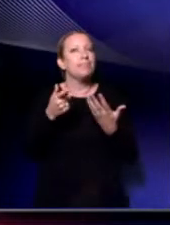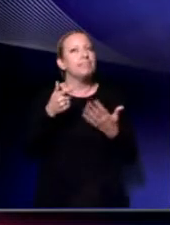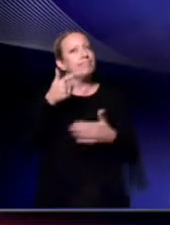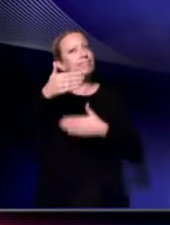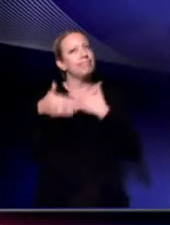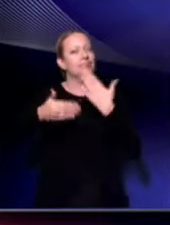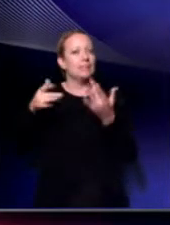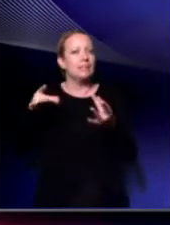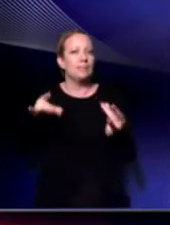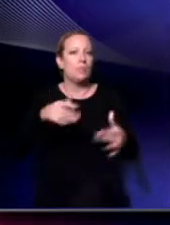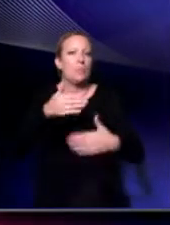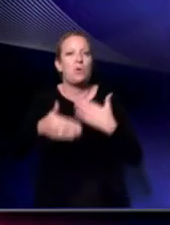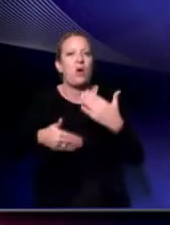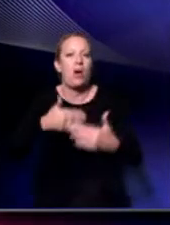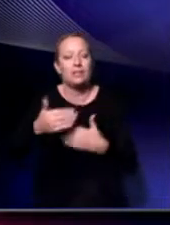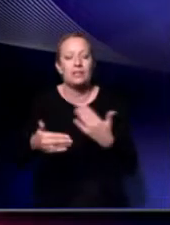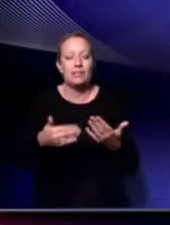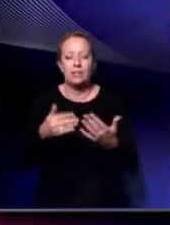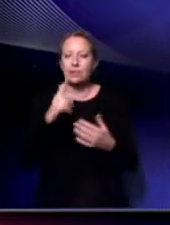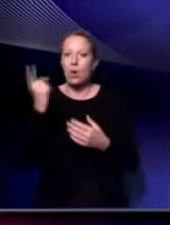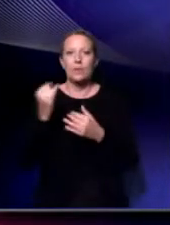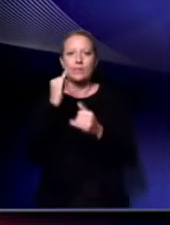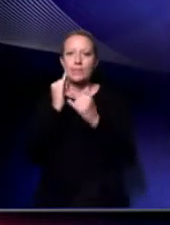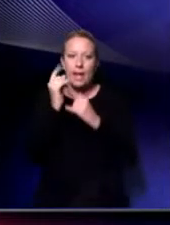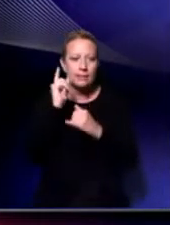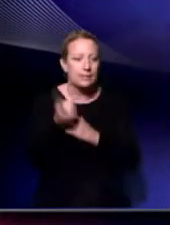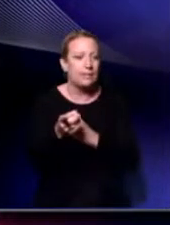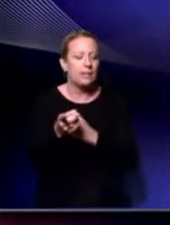going before, and it seems like it's a very last-minute